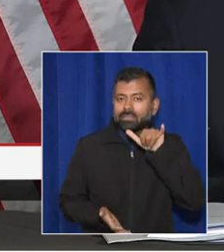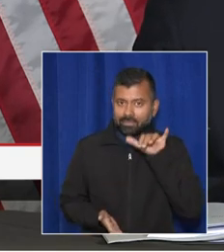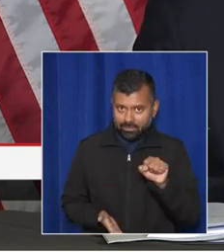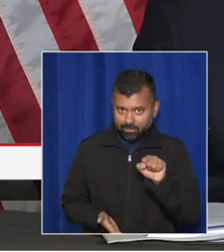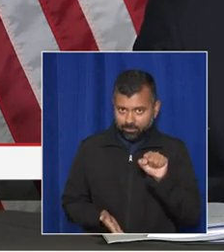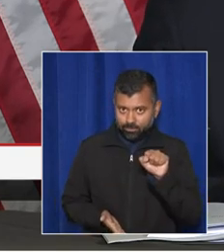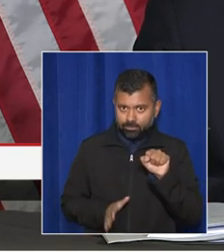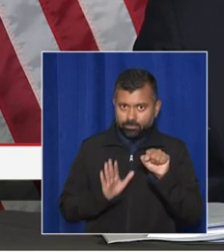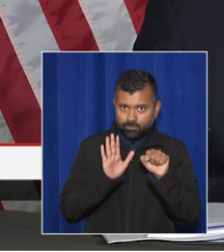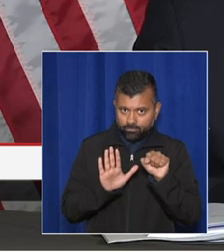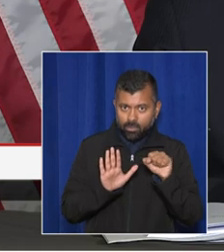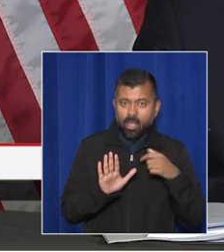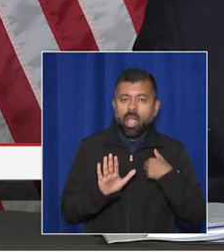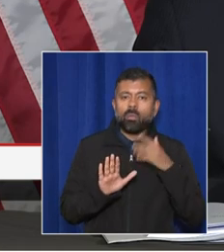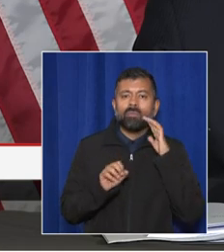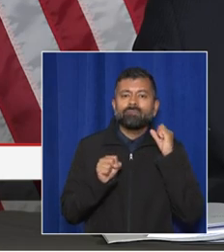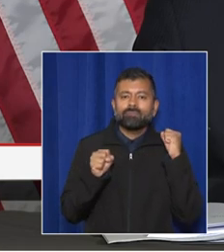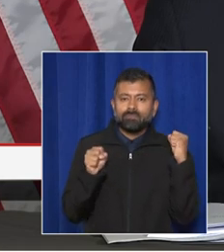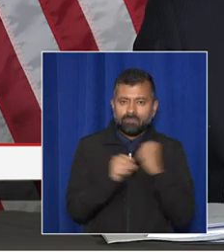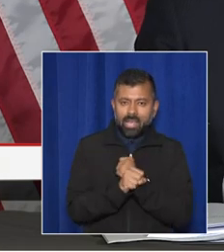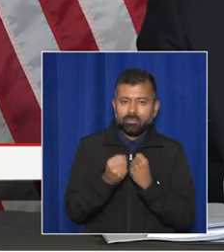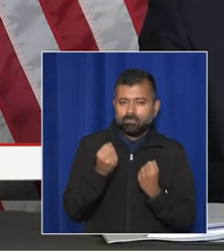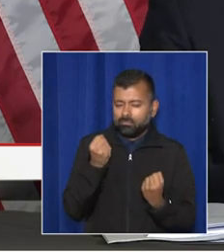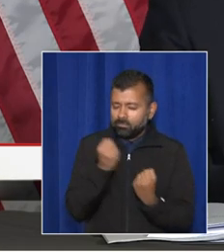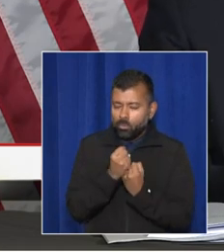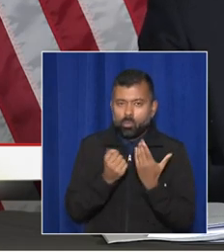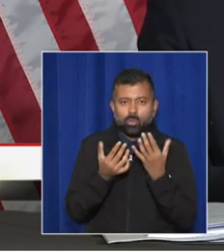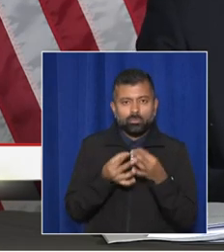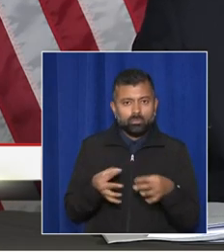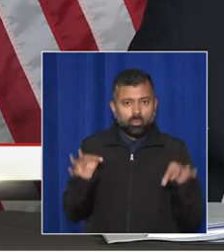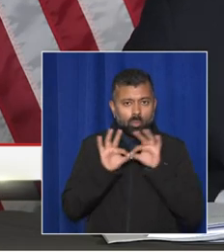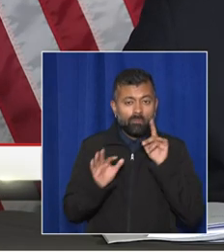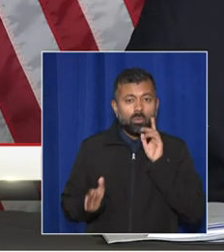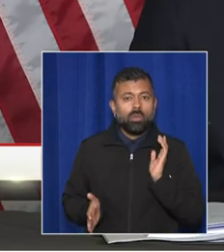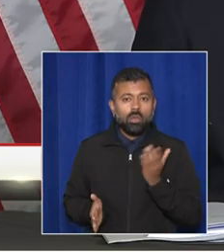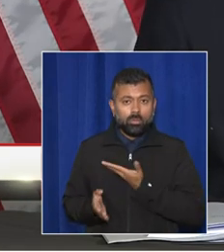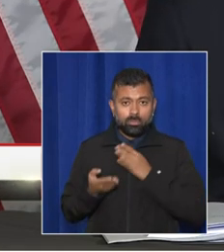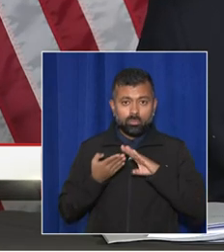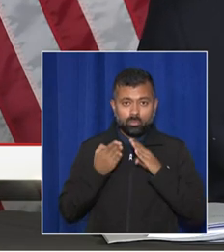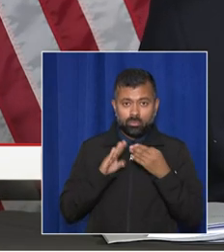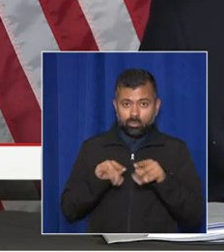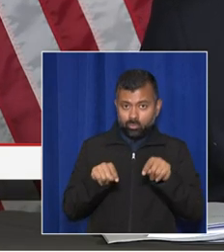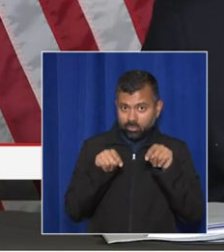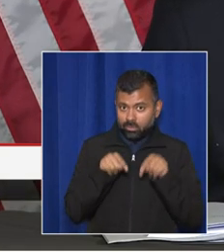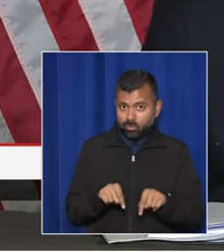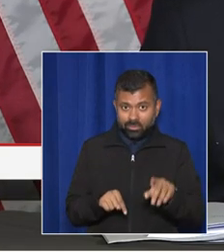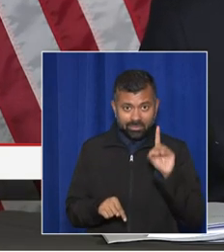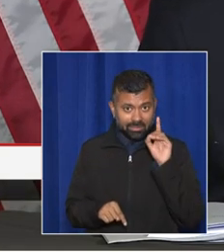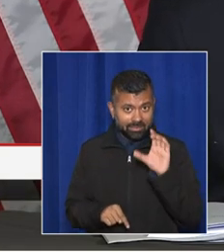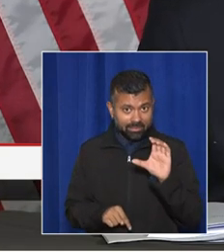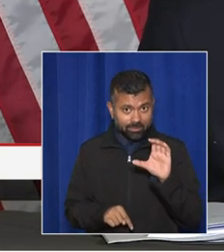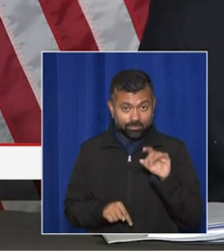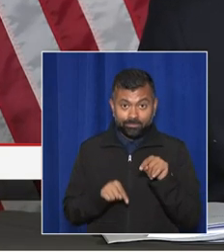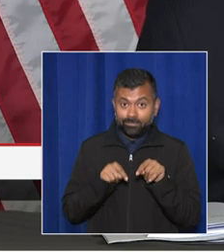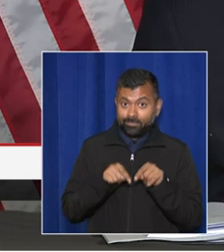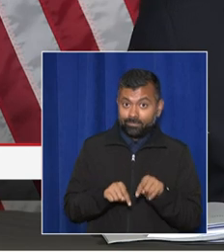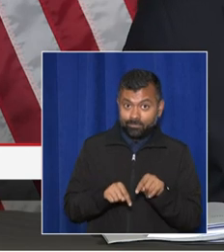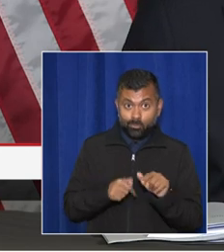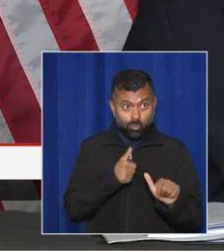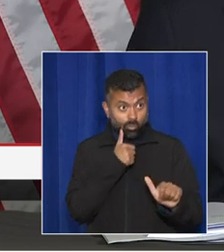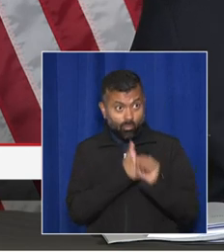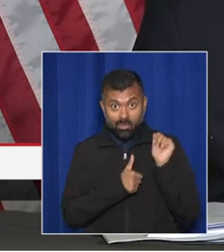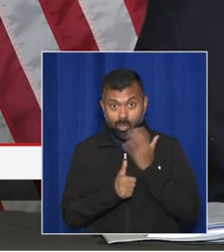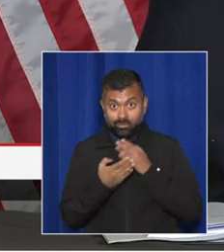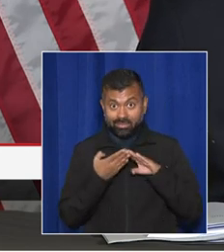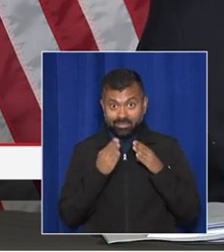fight for what's important for the city. And this is the threat to our city right now. The threat to our